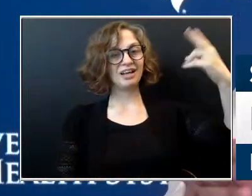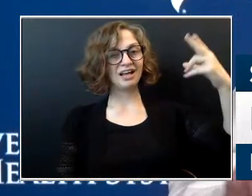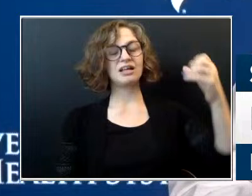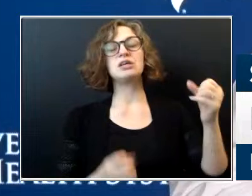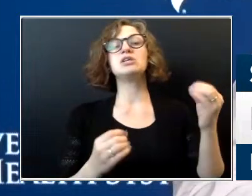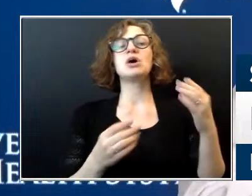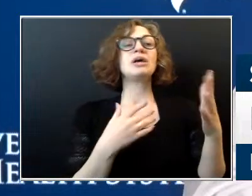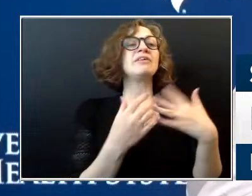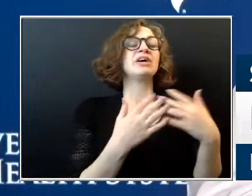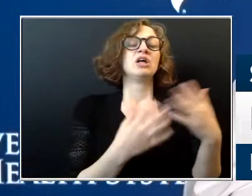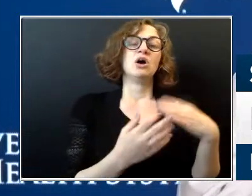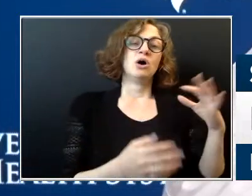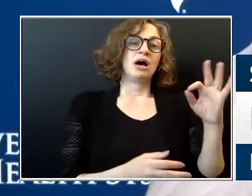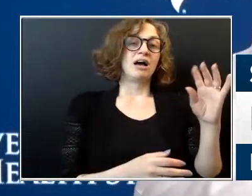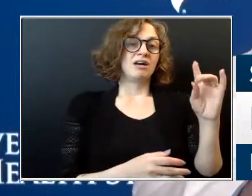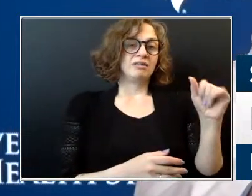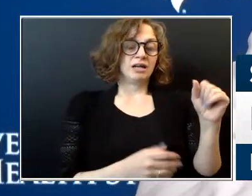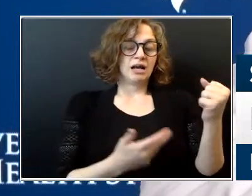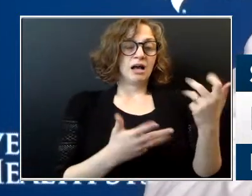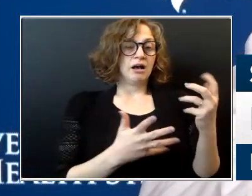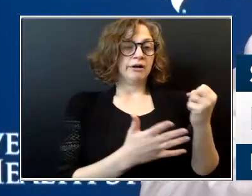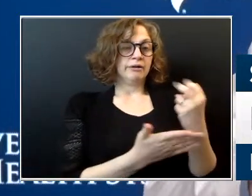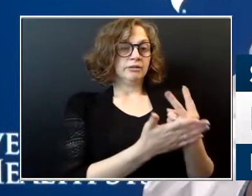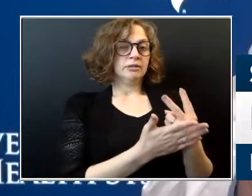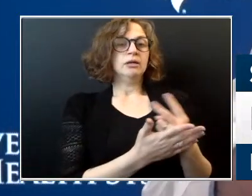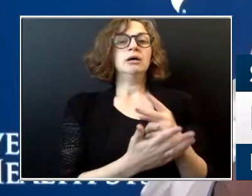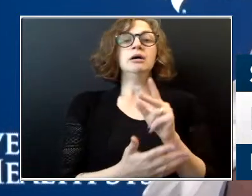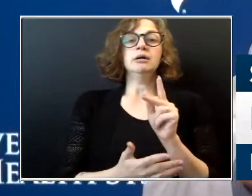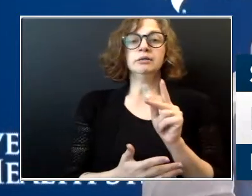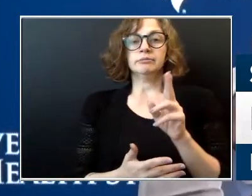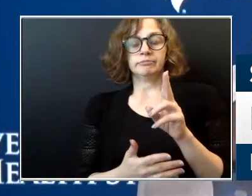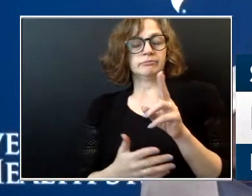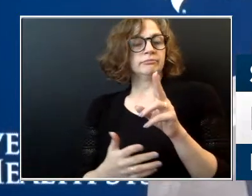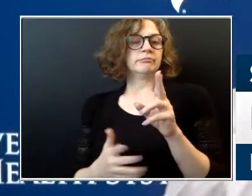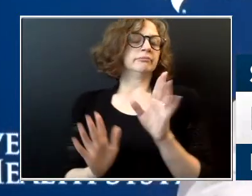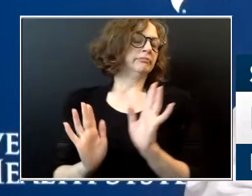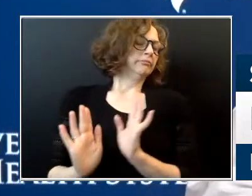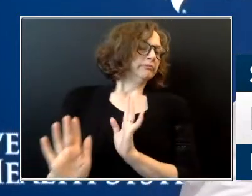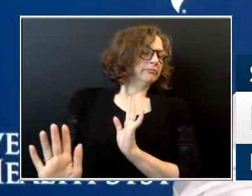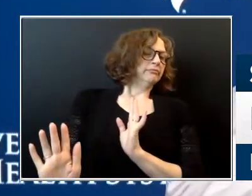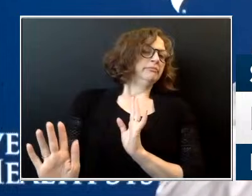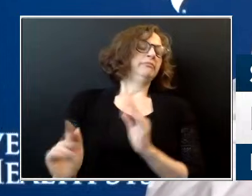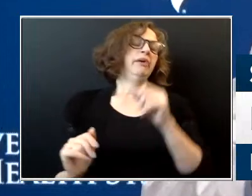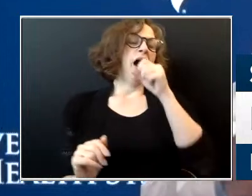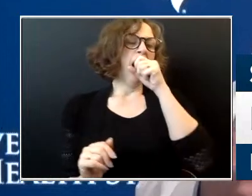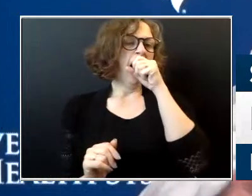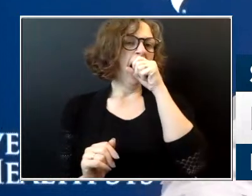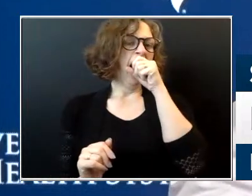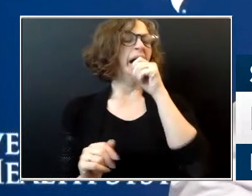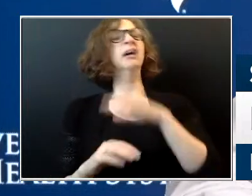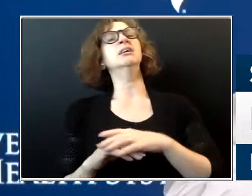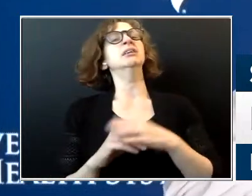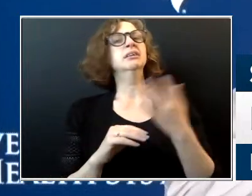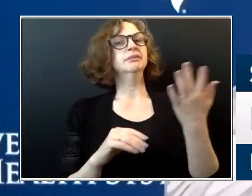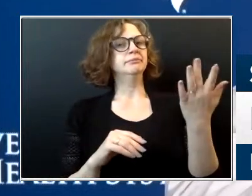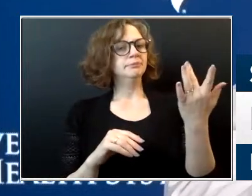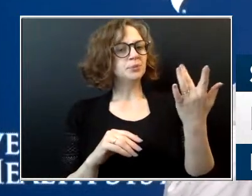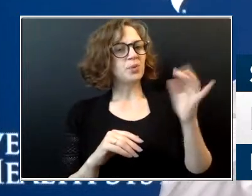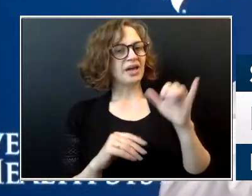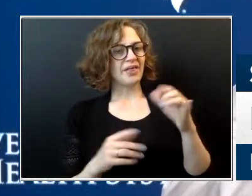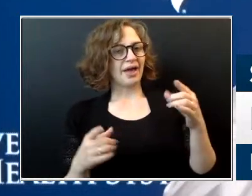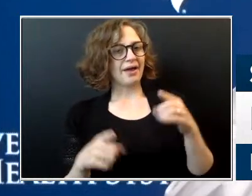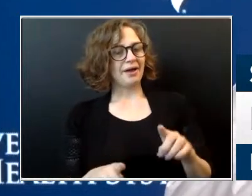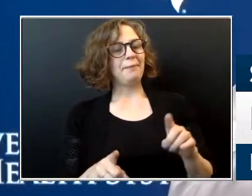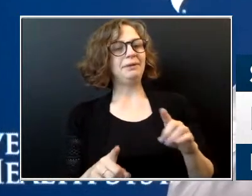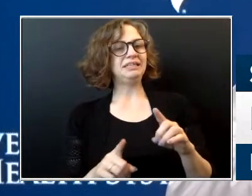that mean, is that instead of going through all the phases, if there is a belief that the FDA can approve the drug earlier or get it access to patients, they